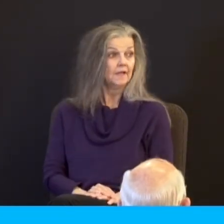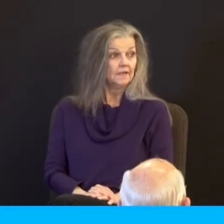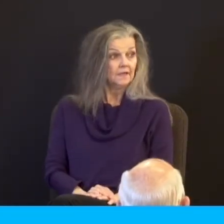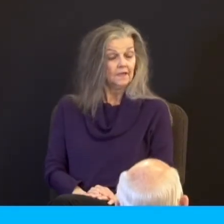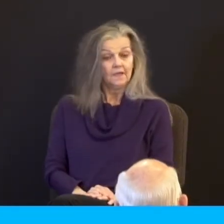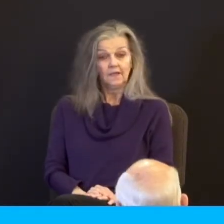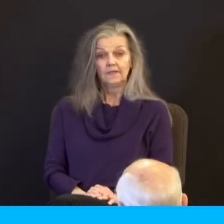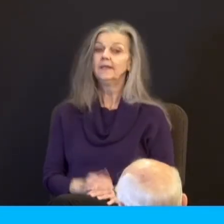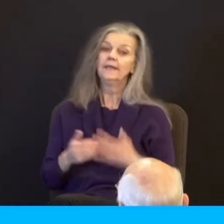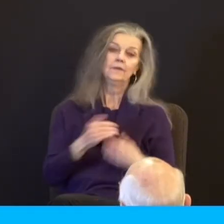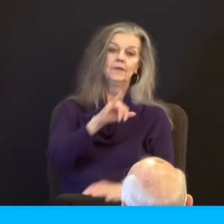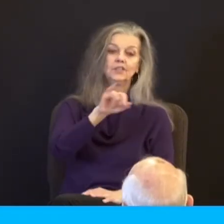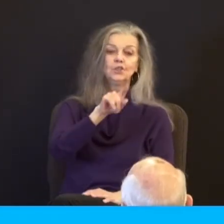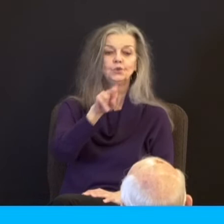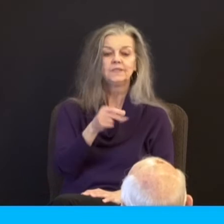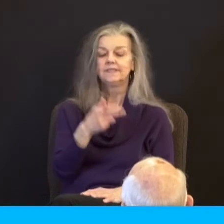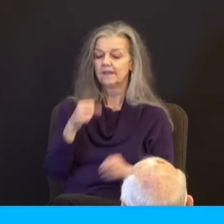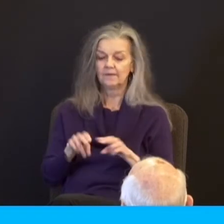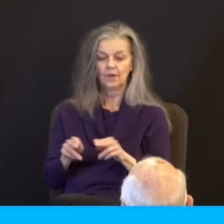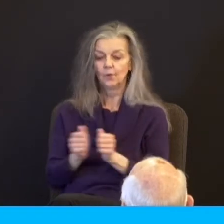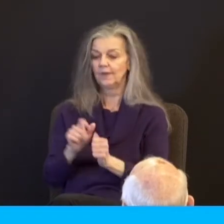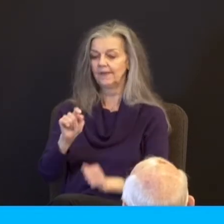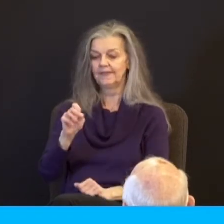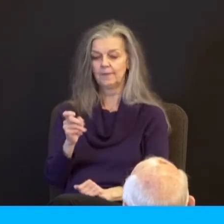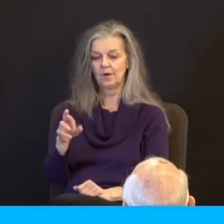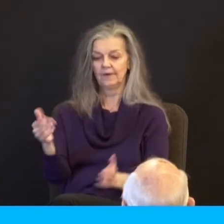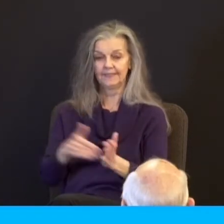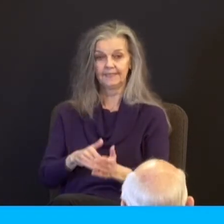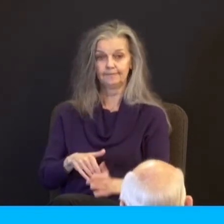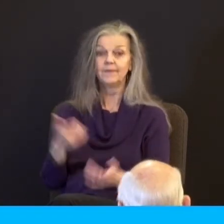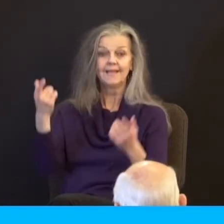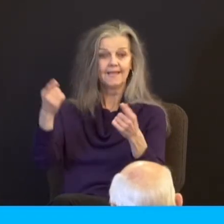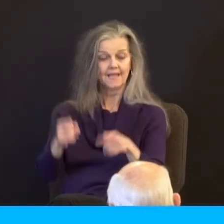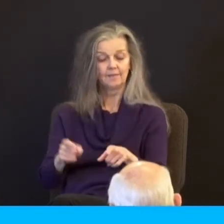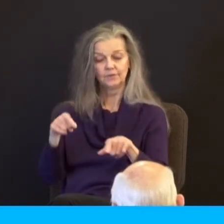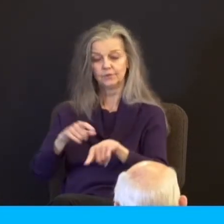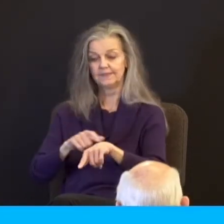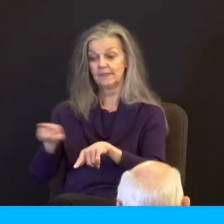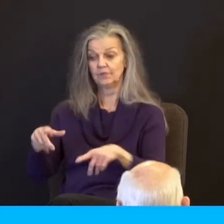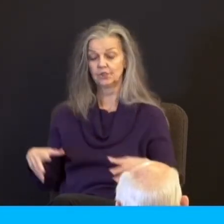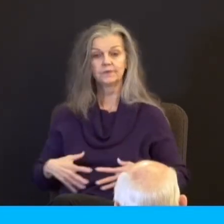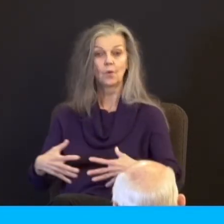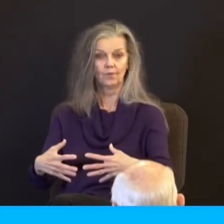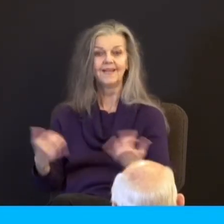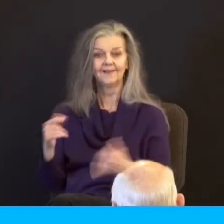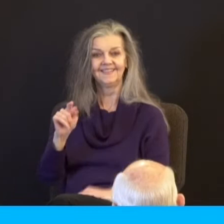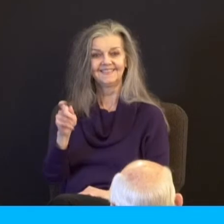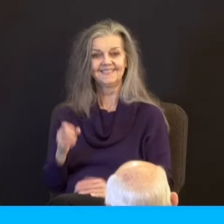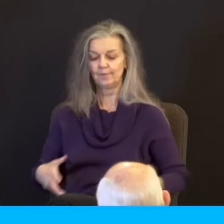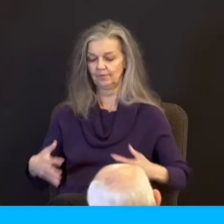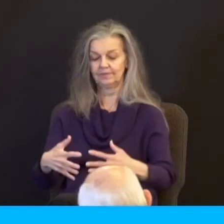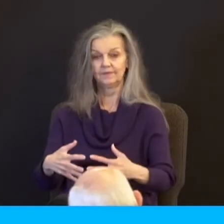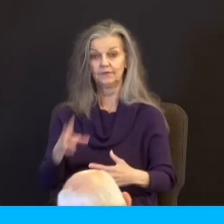he knew her not again, no more. Verse 27, it came to pass in the time of her travail that, behold, twins were